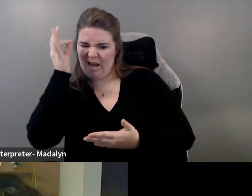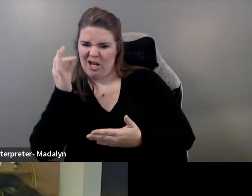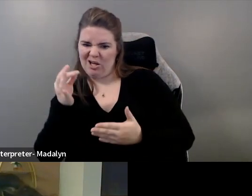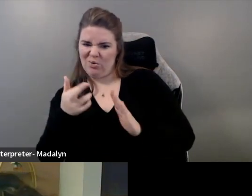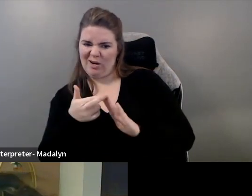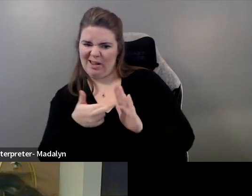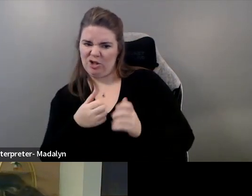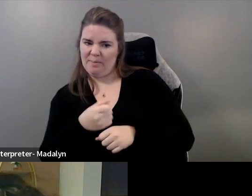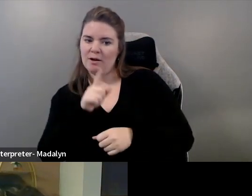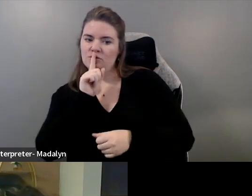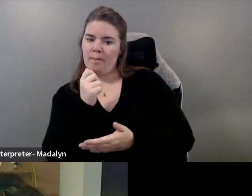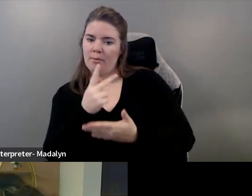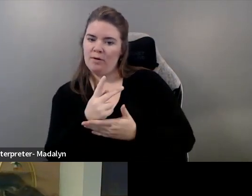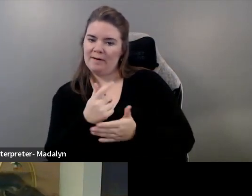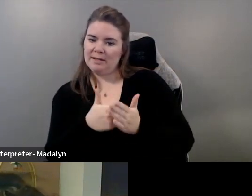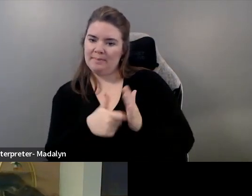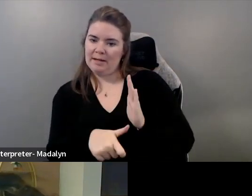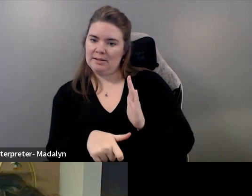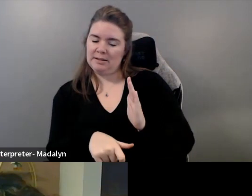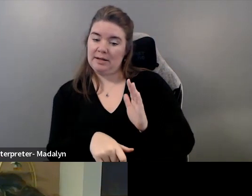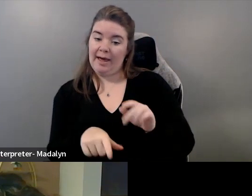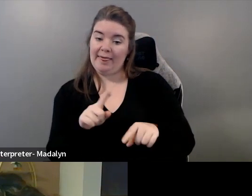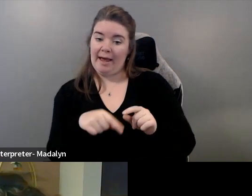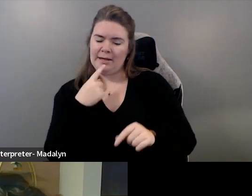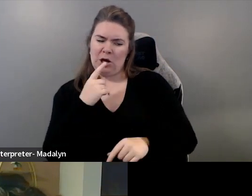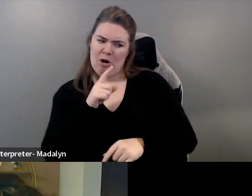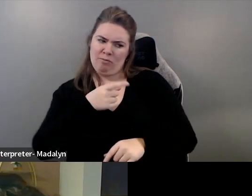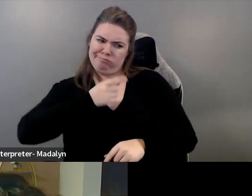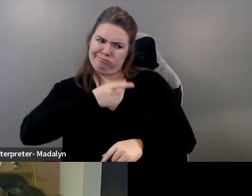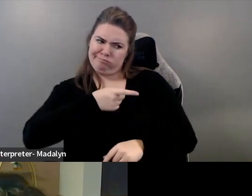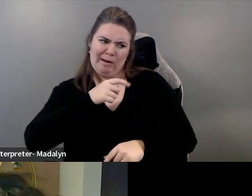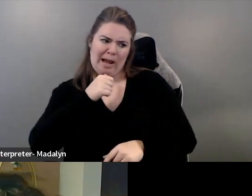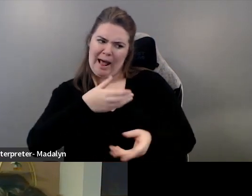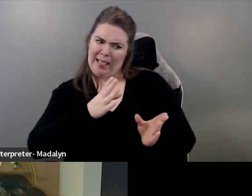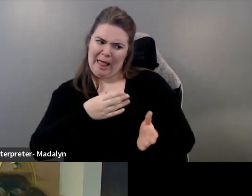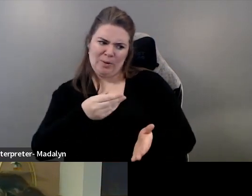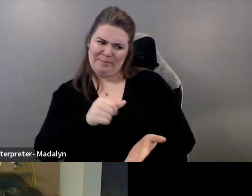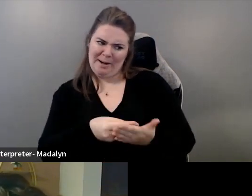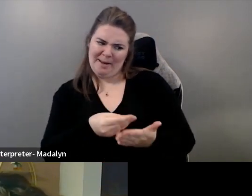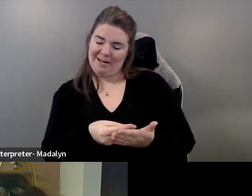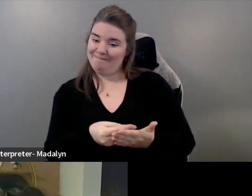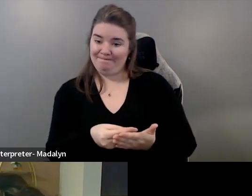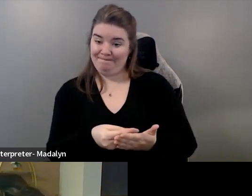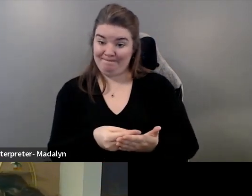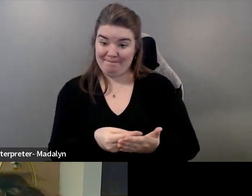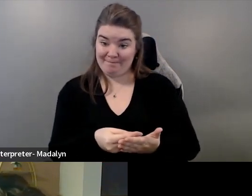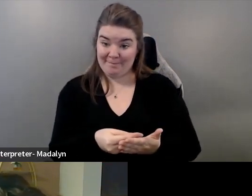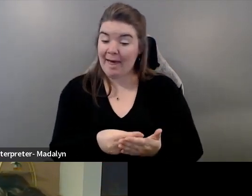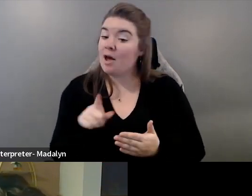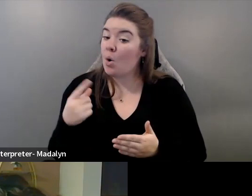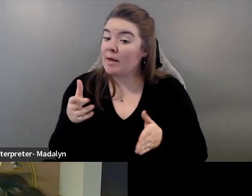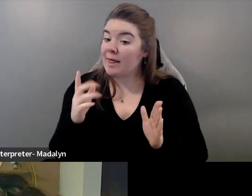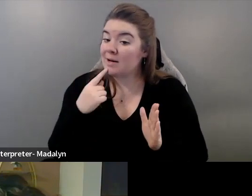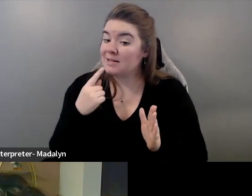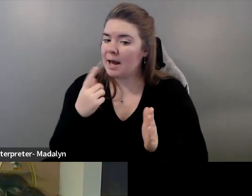approved expense. Now, they can't tell us necessarily, oh, you're not allowed to spend money on that thing. All they're allowed to say is, maybe check